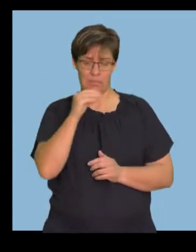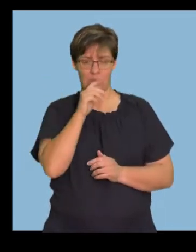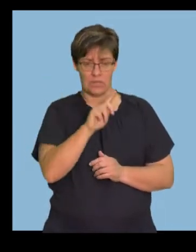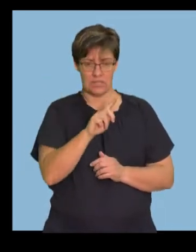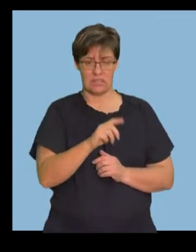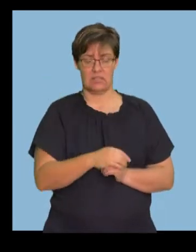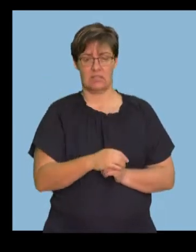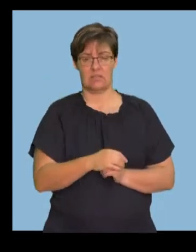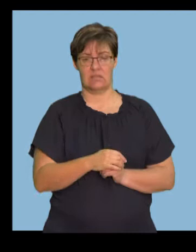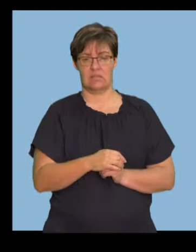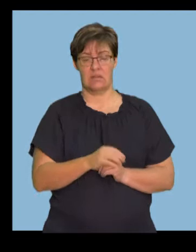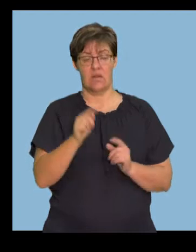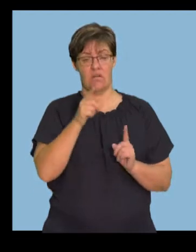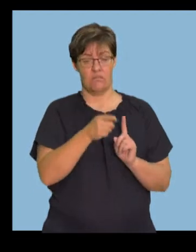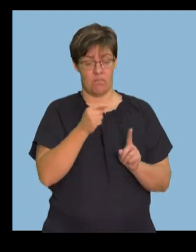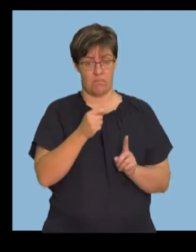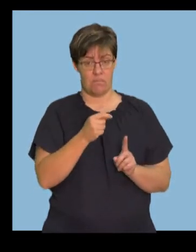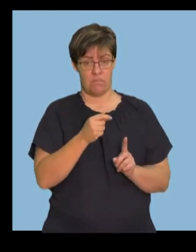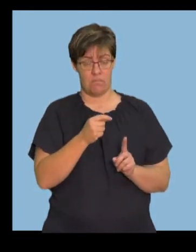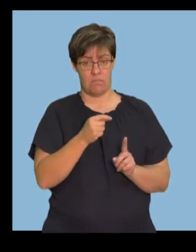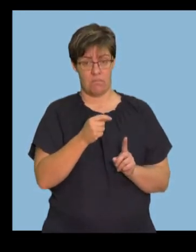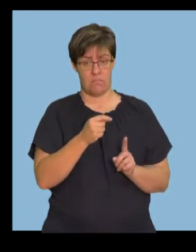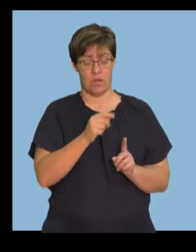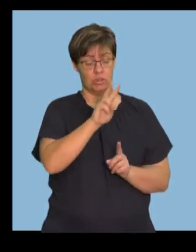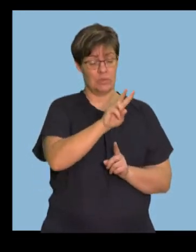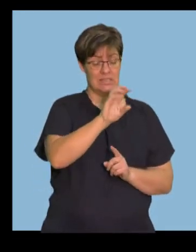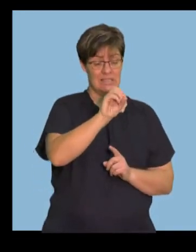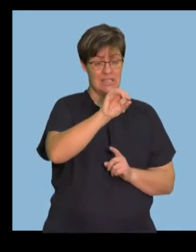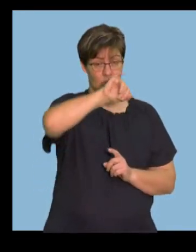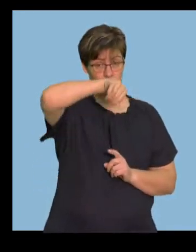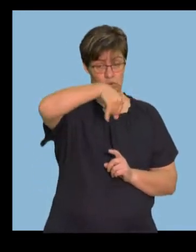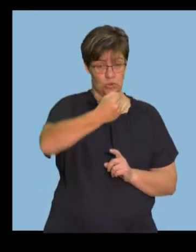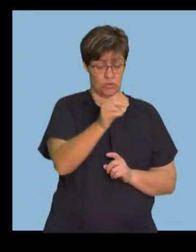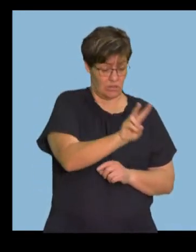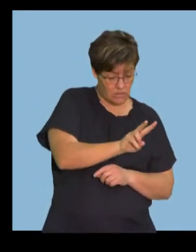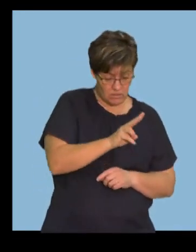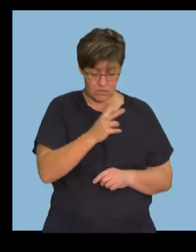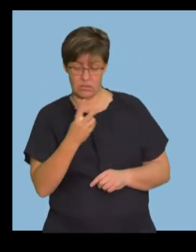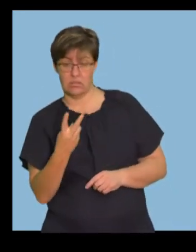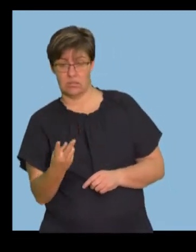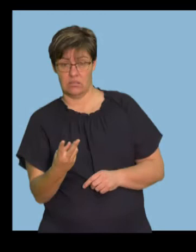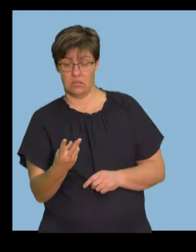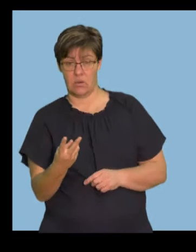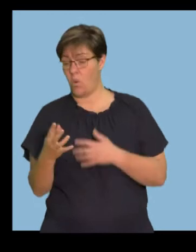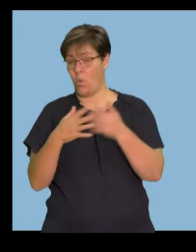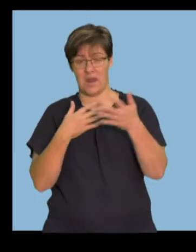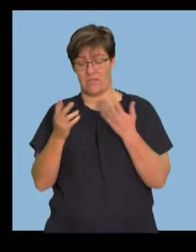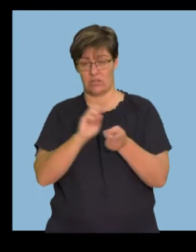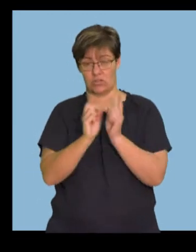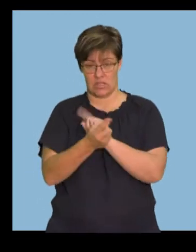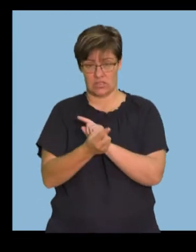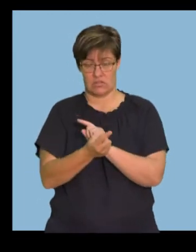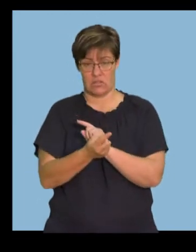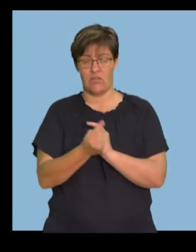device, what does this mean? It means it converts 20 joules of electrical energy into